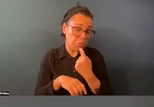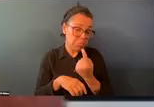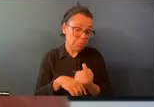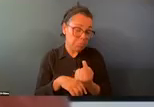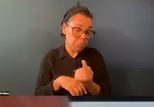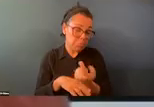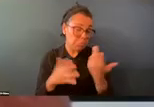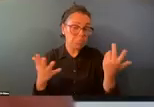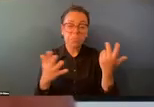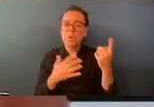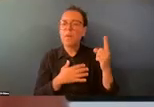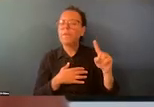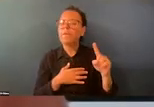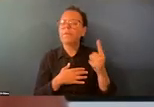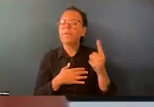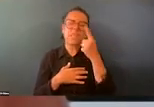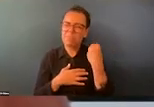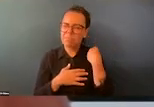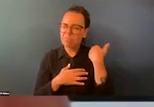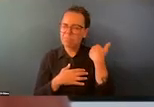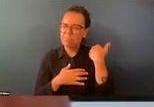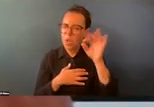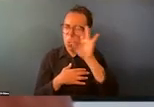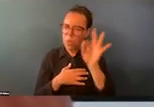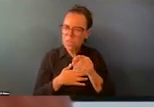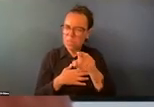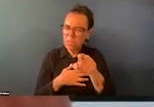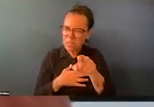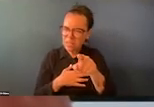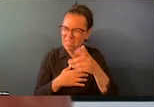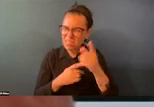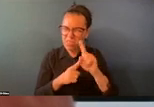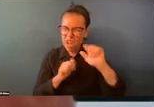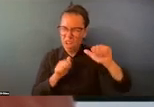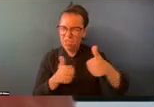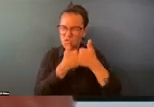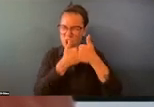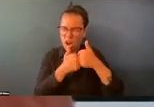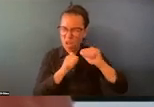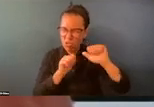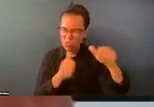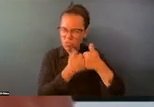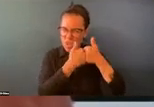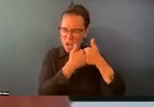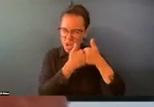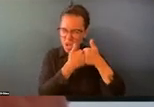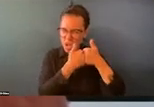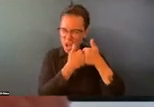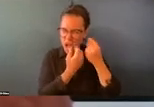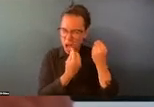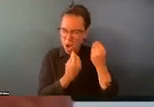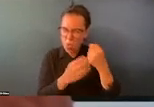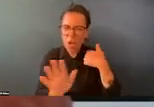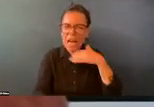poster you asked about challenges that was encountered and how it was resolved, you